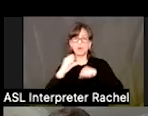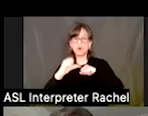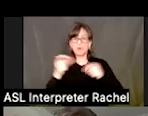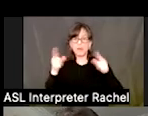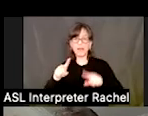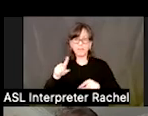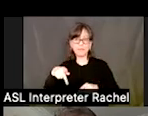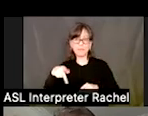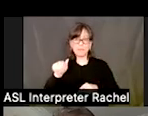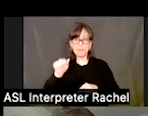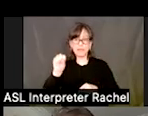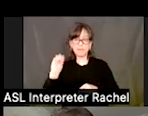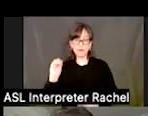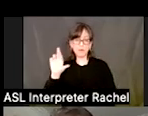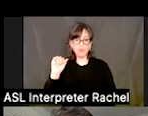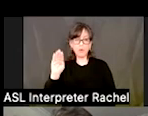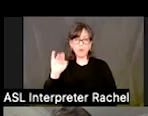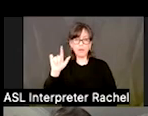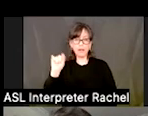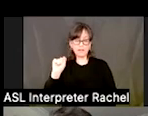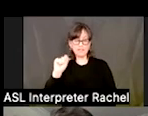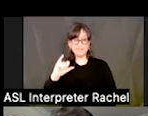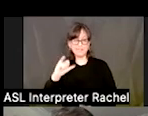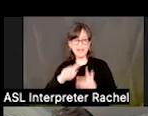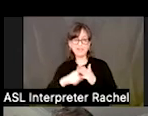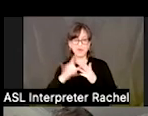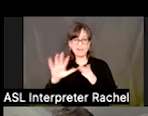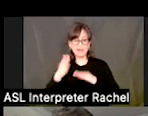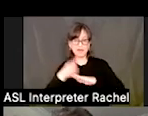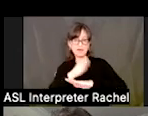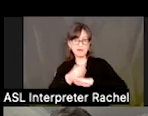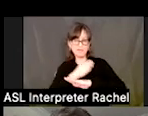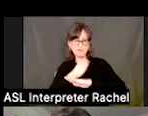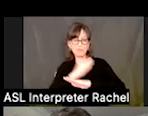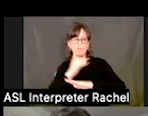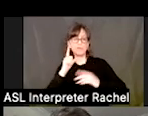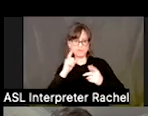They jump-started their retrofit program and really got going on it. Next slide.